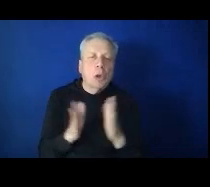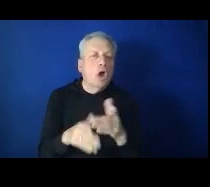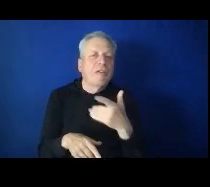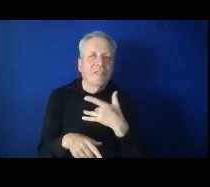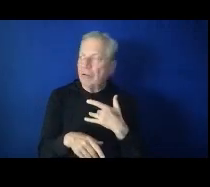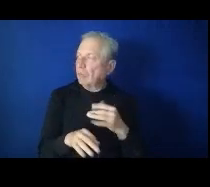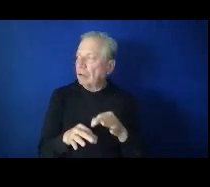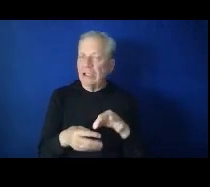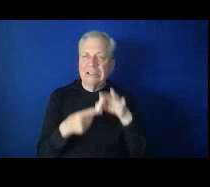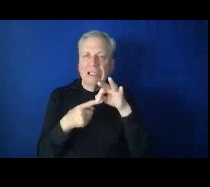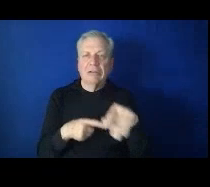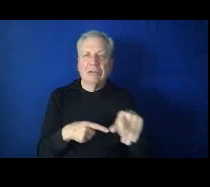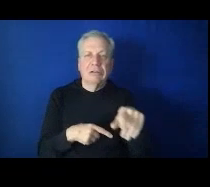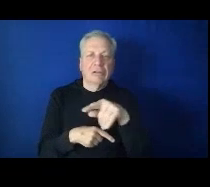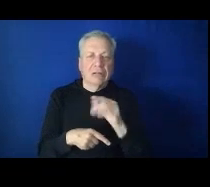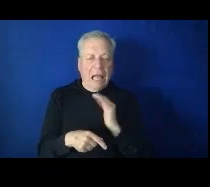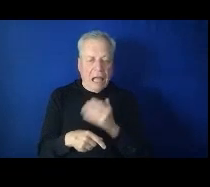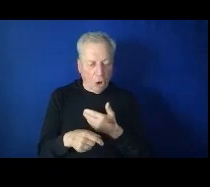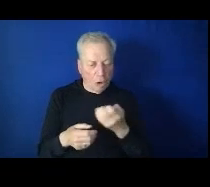for our instruments.